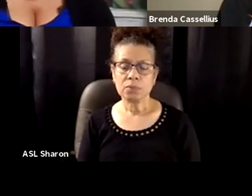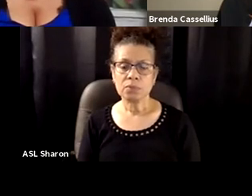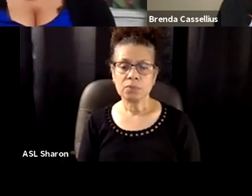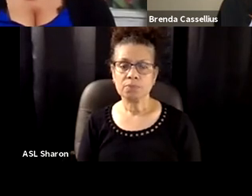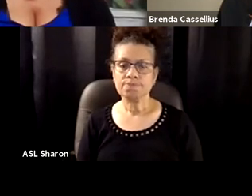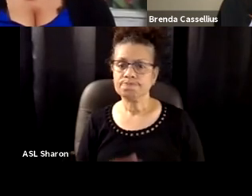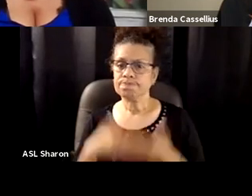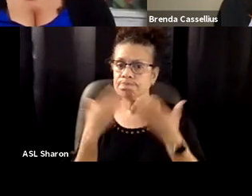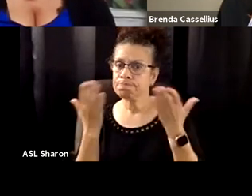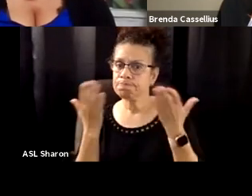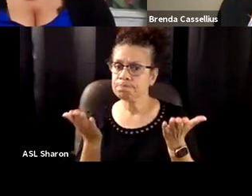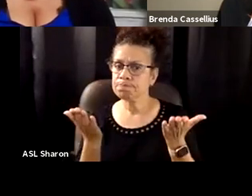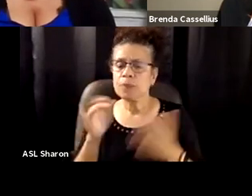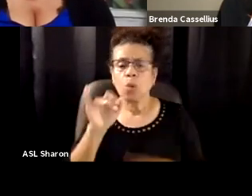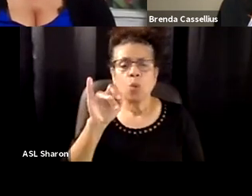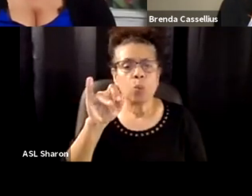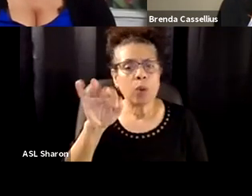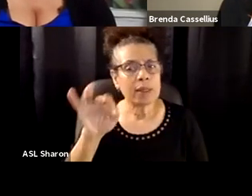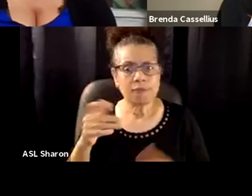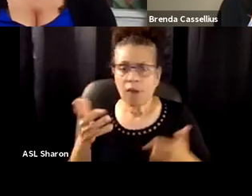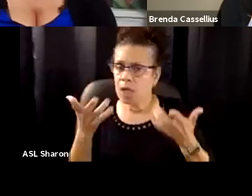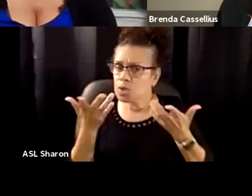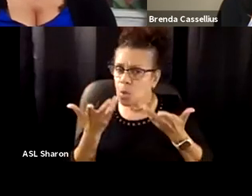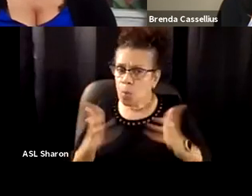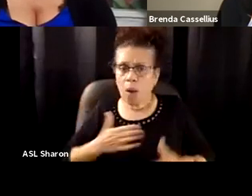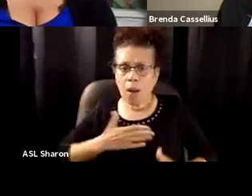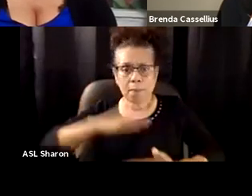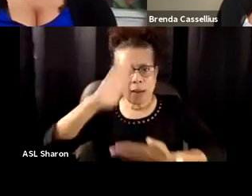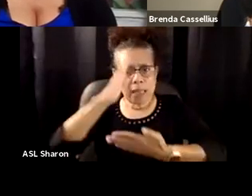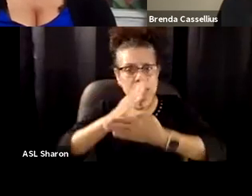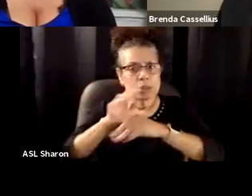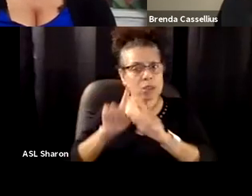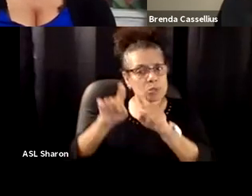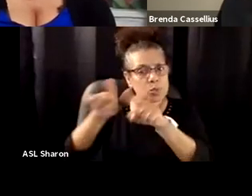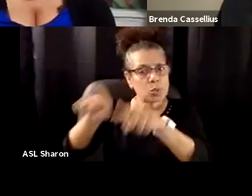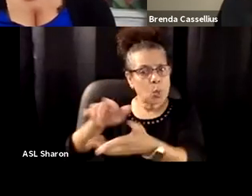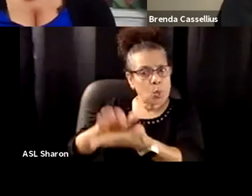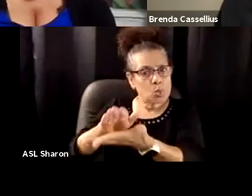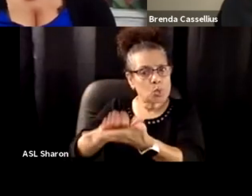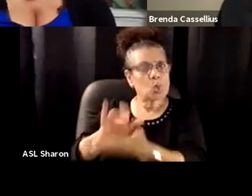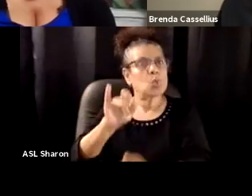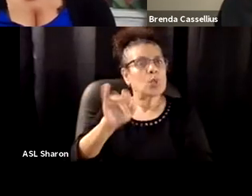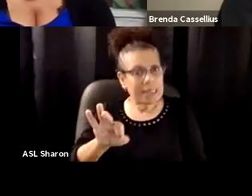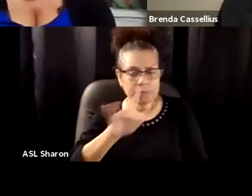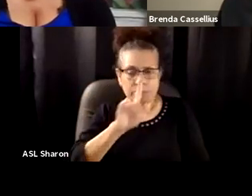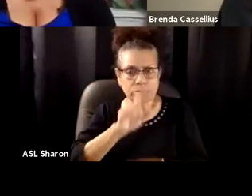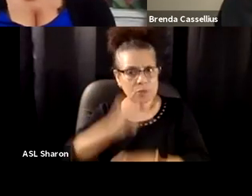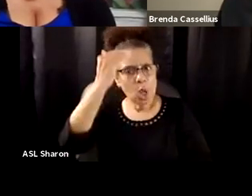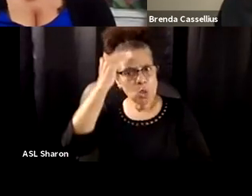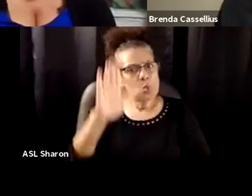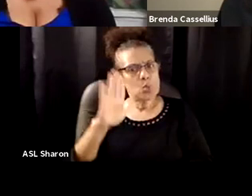what happens if i don't want to send my kid to school if i know that one of his